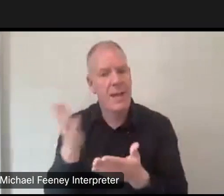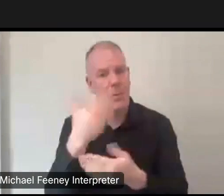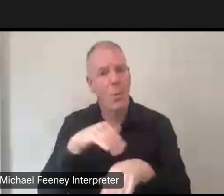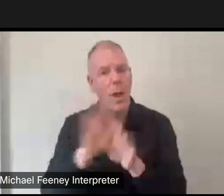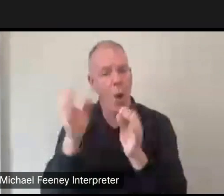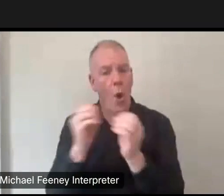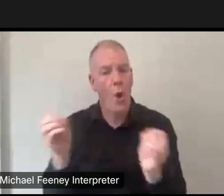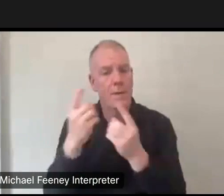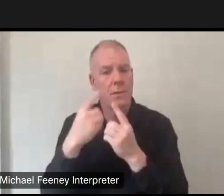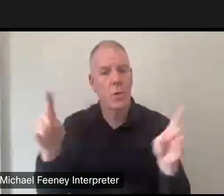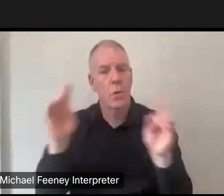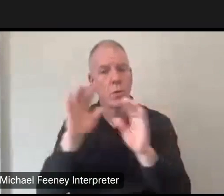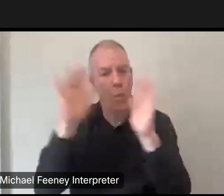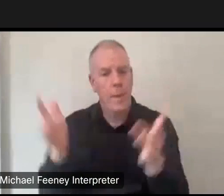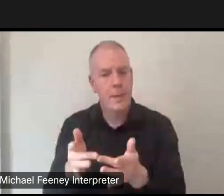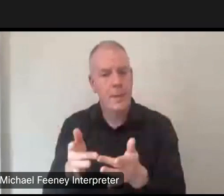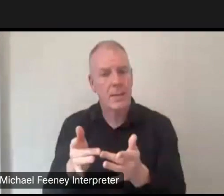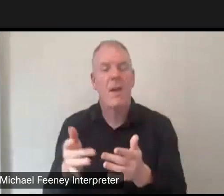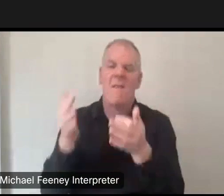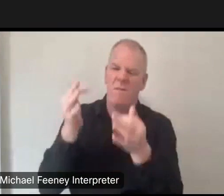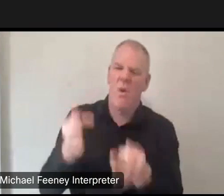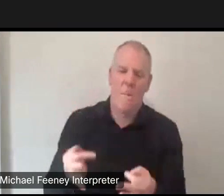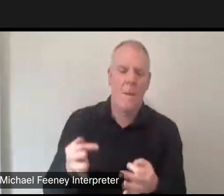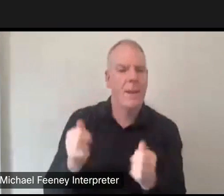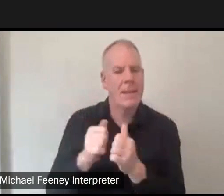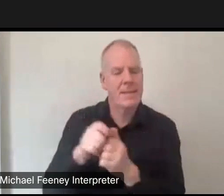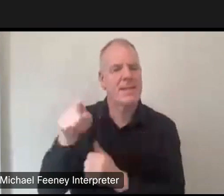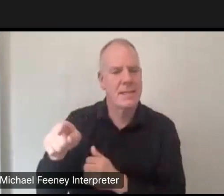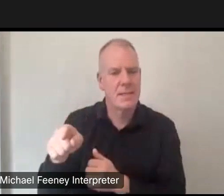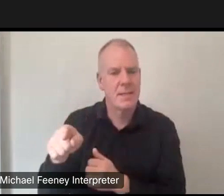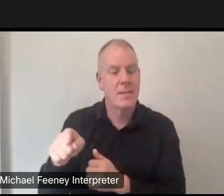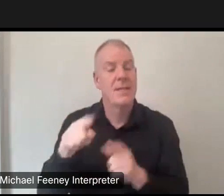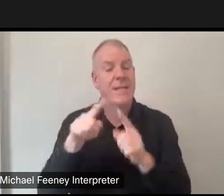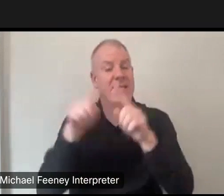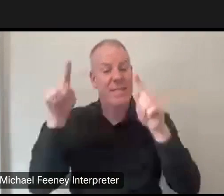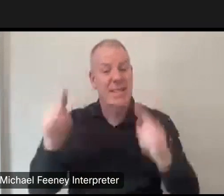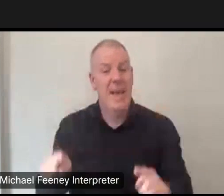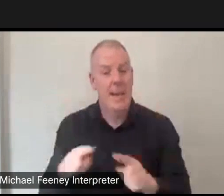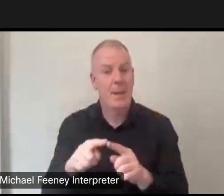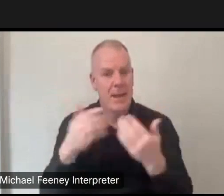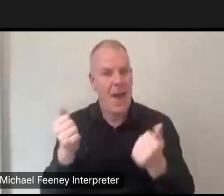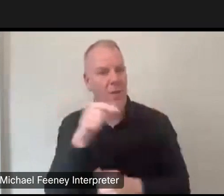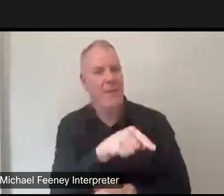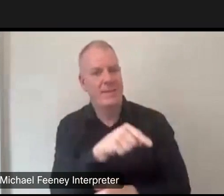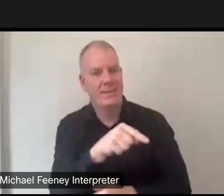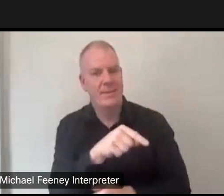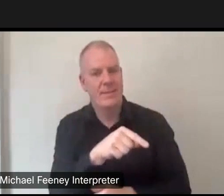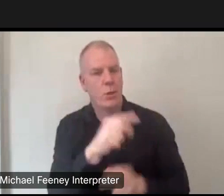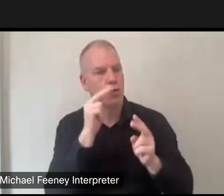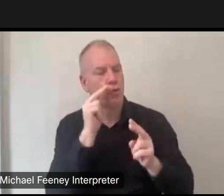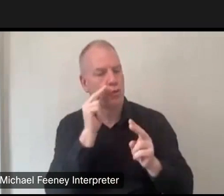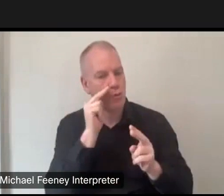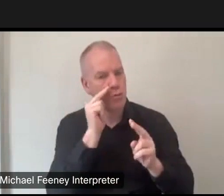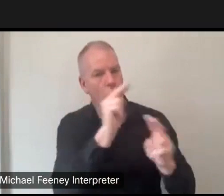website for dealing with formal open disclosure meetings. And really, the template we're developing for the notifiable incident